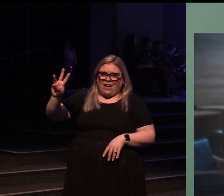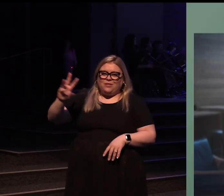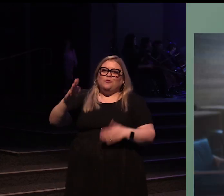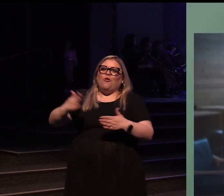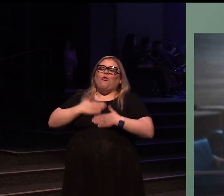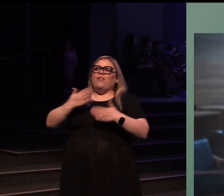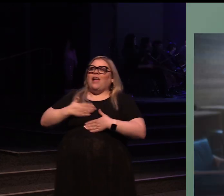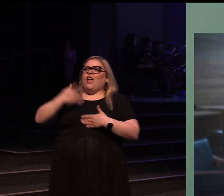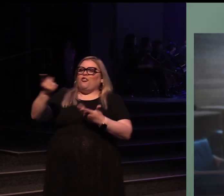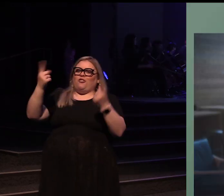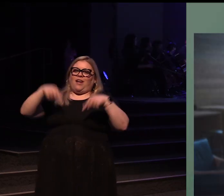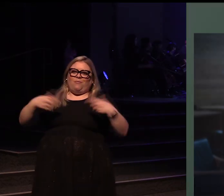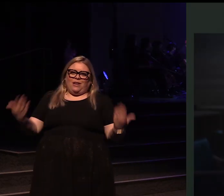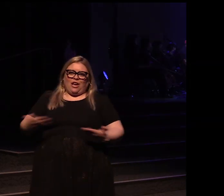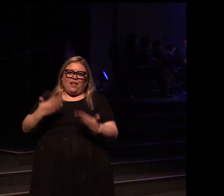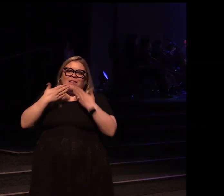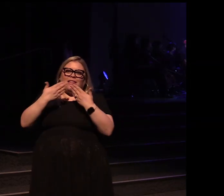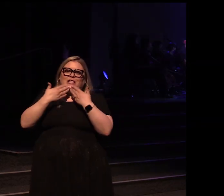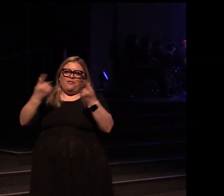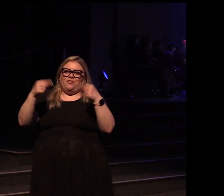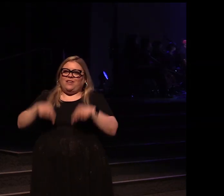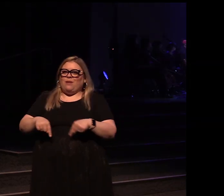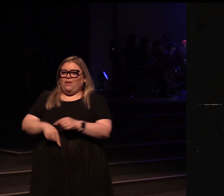joined us. Thanks for being here today.